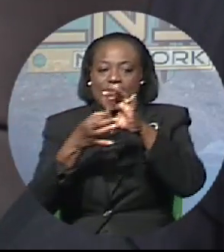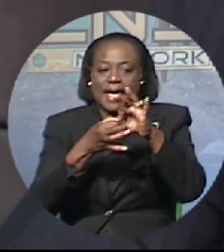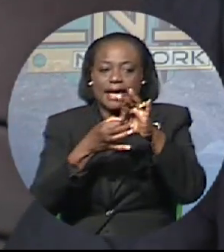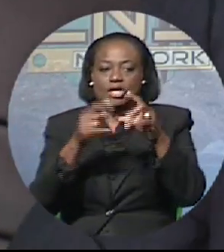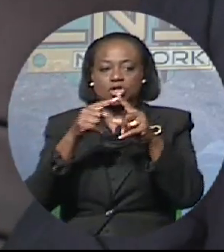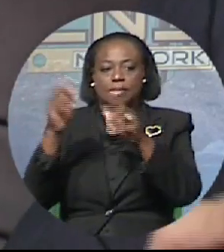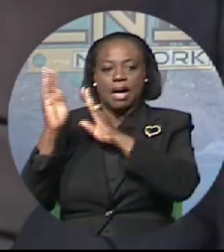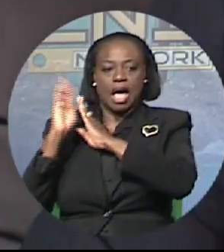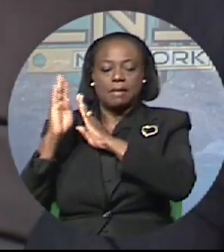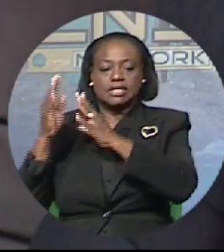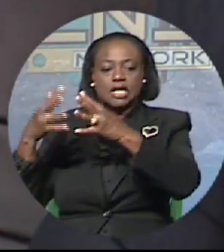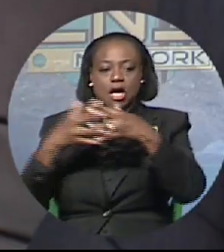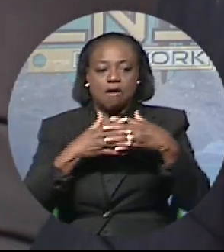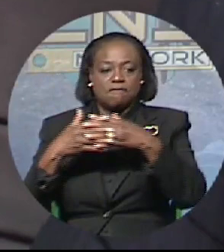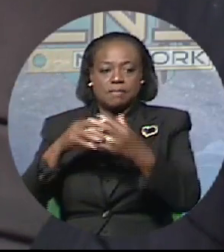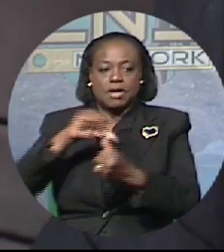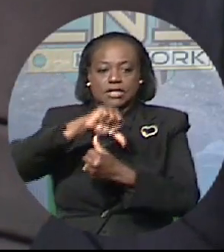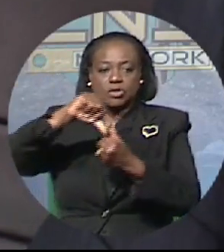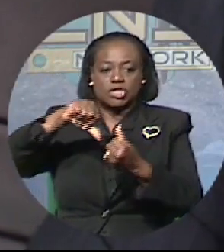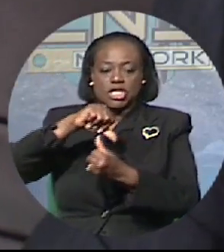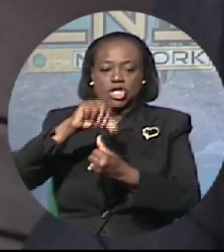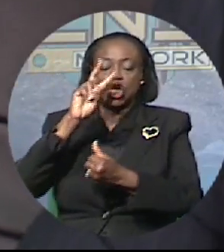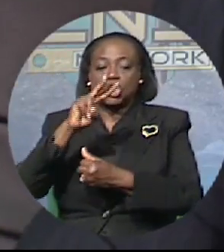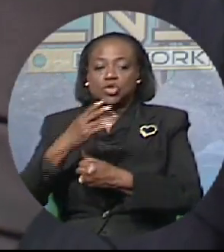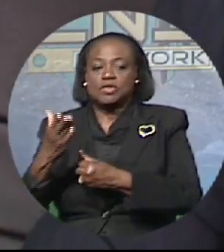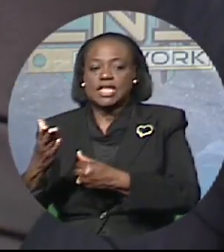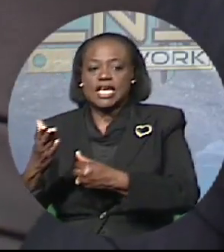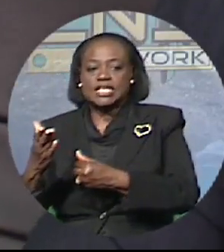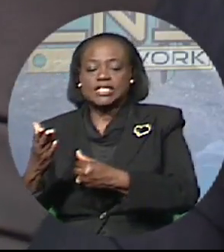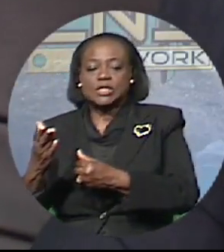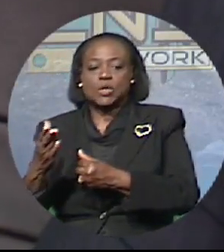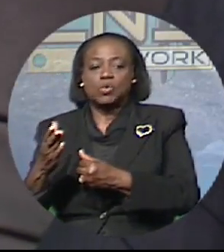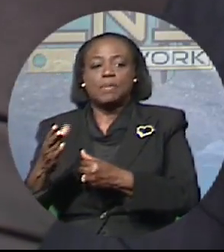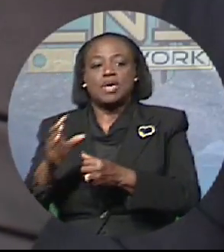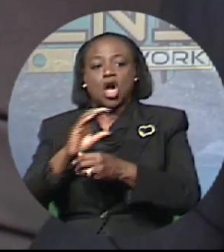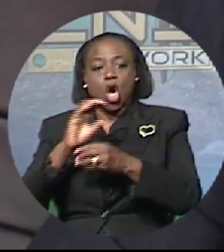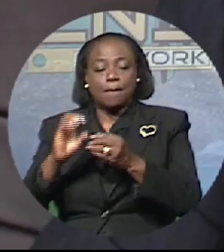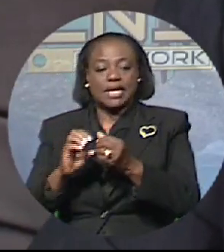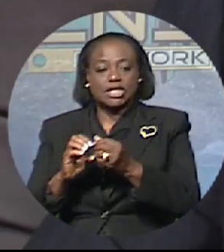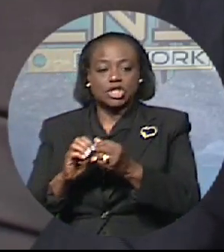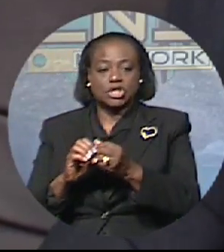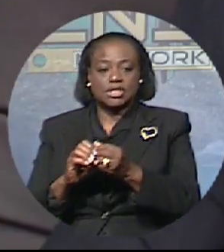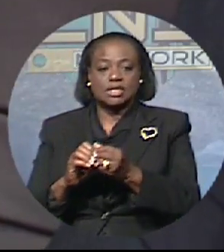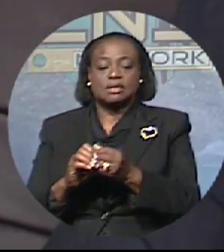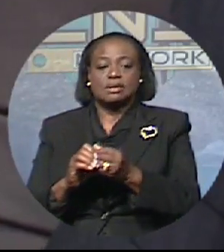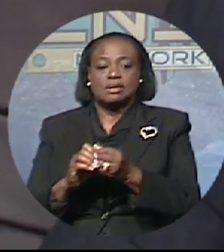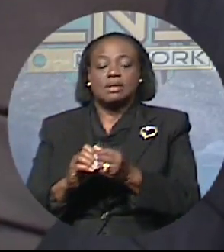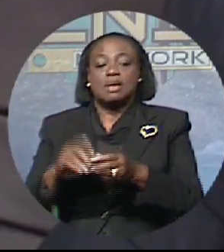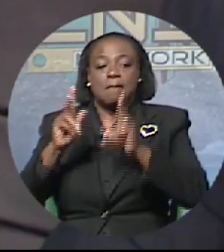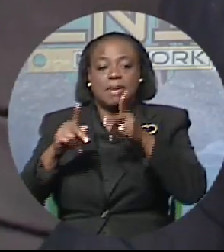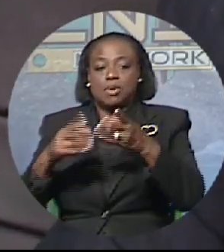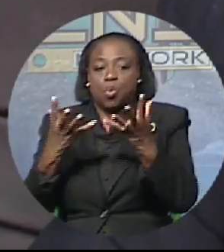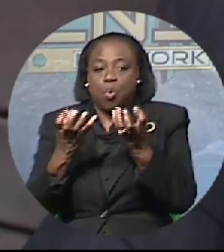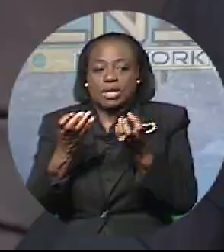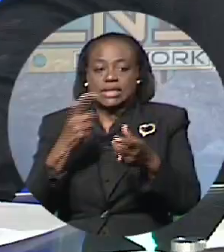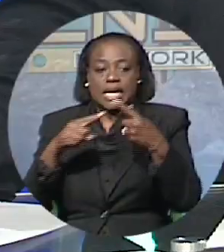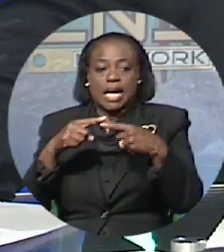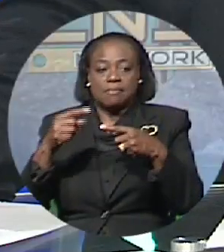Association. So two things are going to be accomplished. We're going to generate as much as we could, people who want to come here, the excitement for the